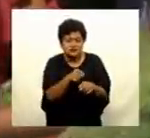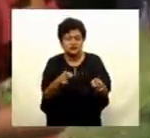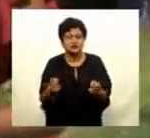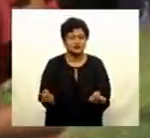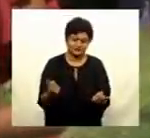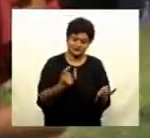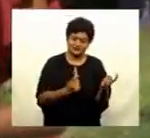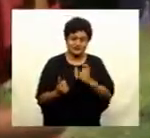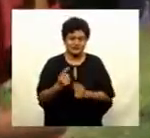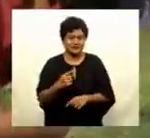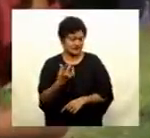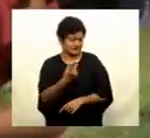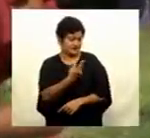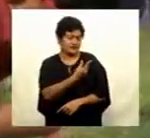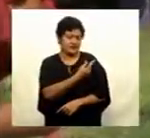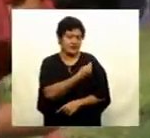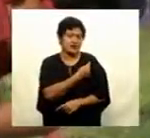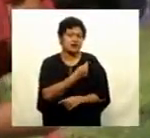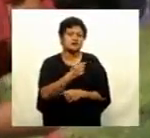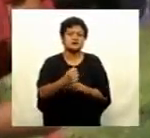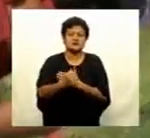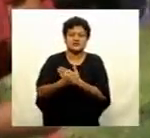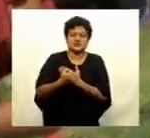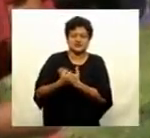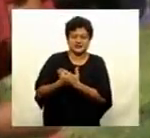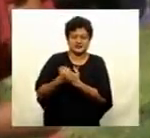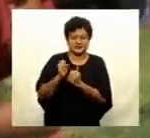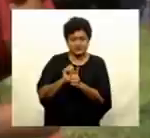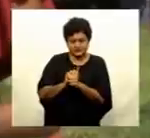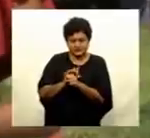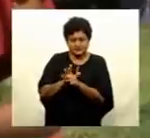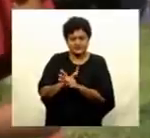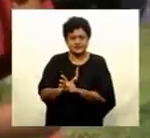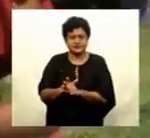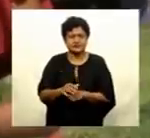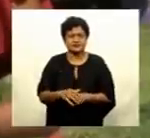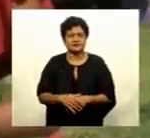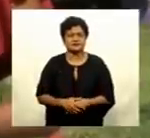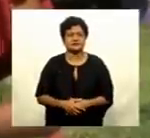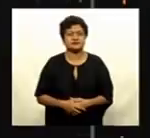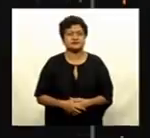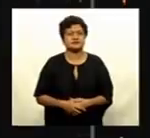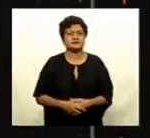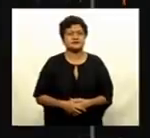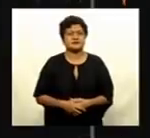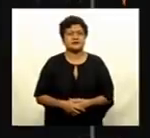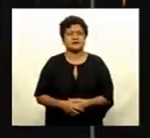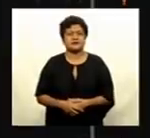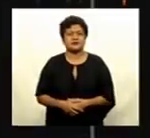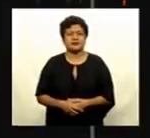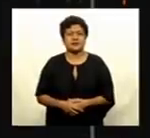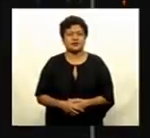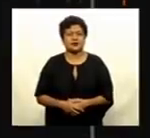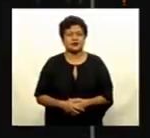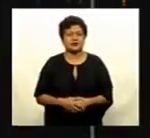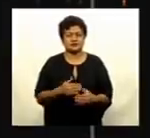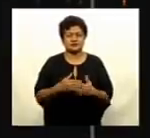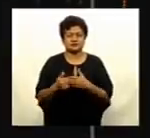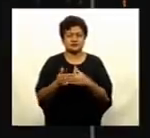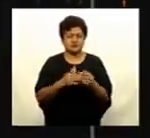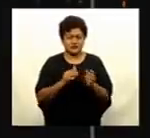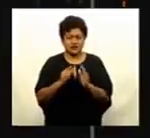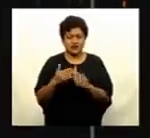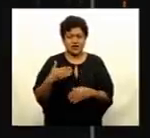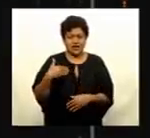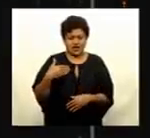get vaccinated to be safe against the virus. Jeshulal, FBC News. Despite certain health